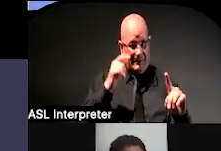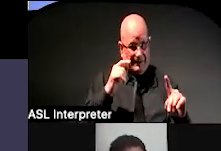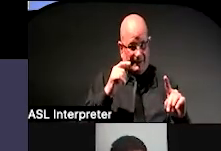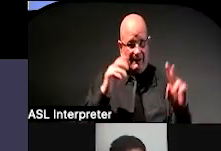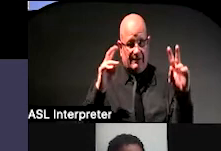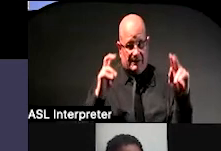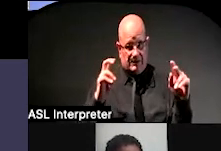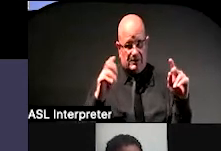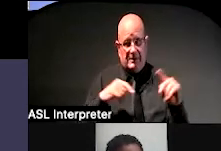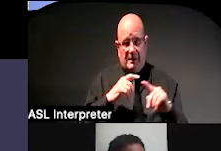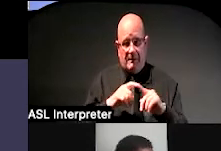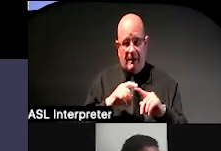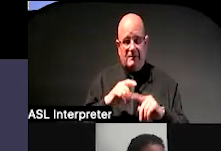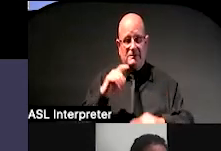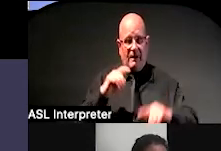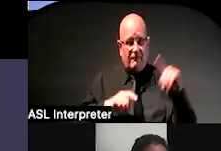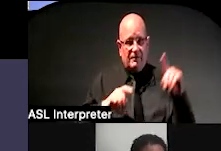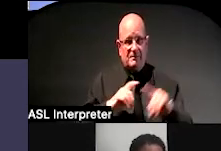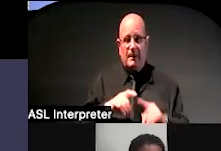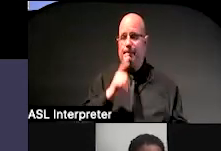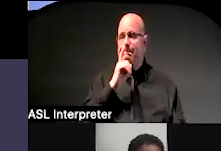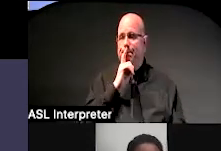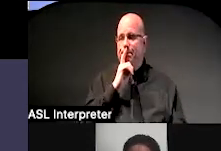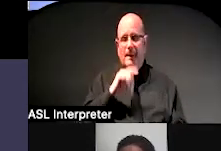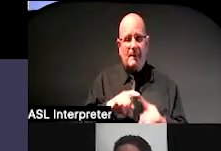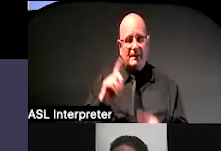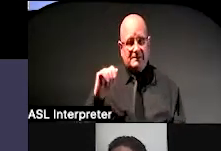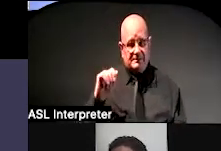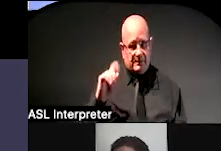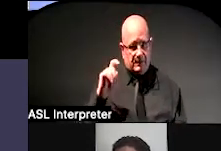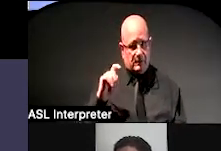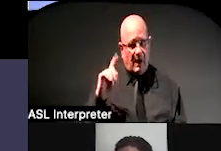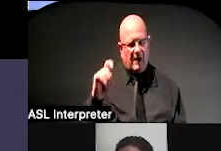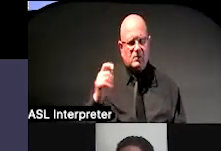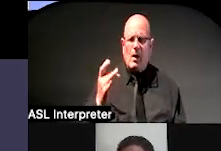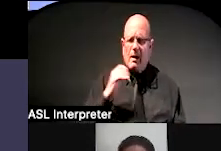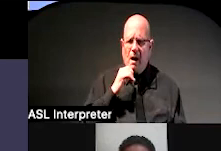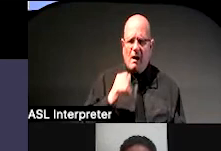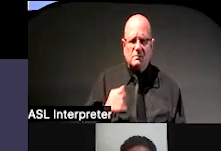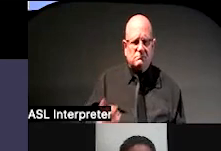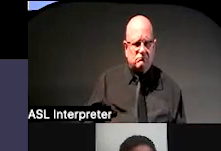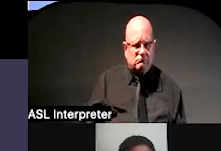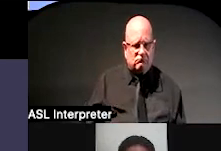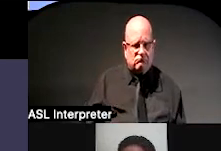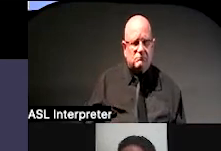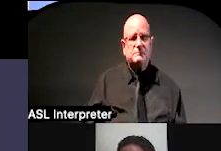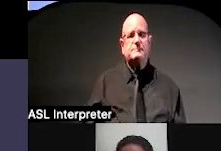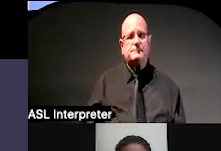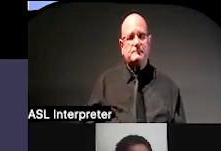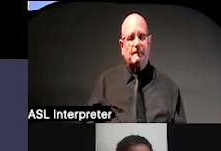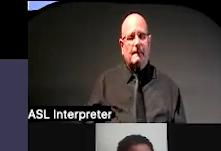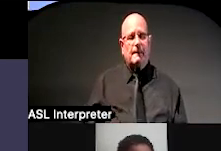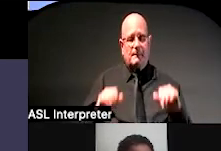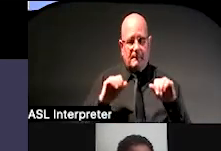issues regarding diversity, but does not say anything about disability, we need to ask why. And it's a matter of being able and